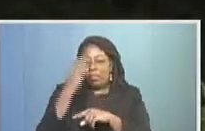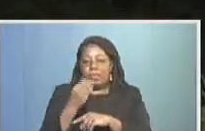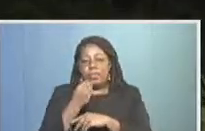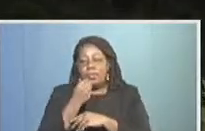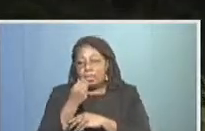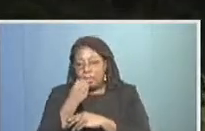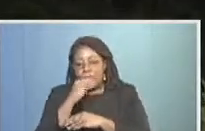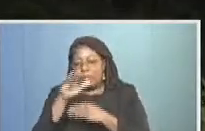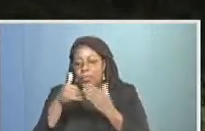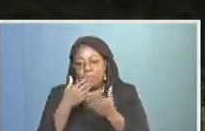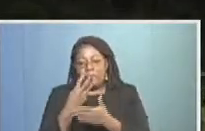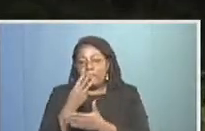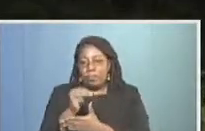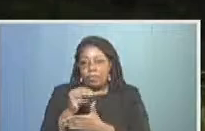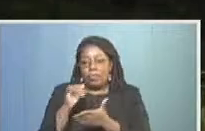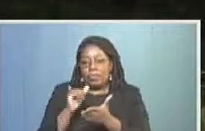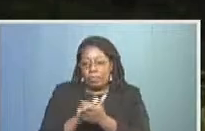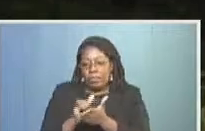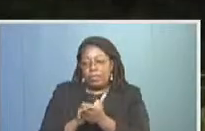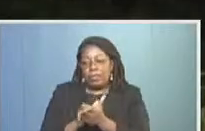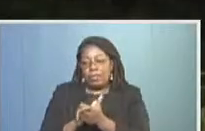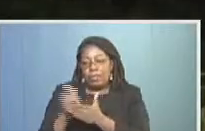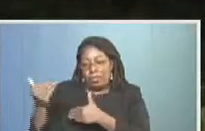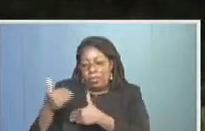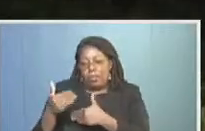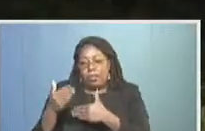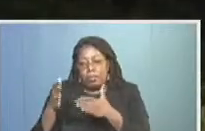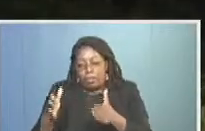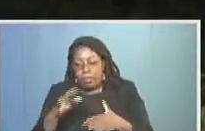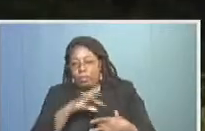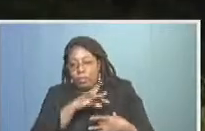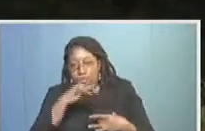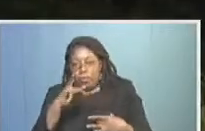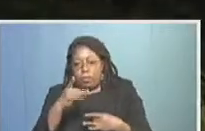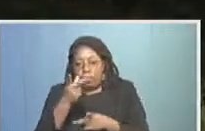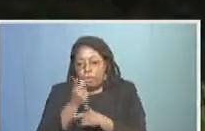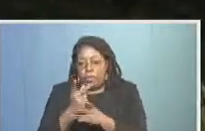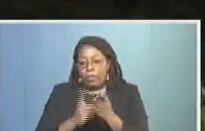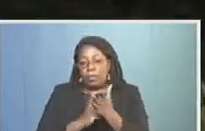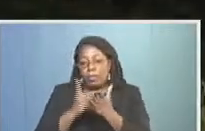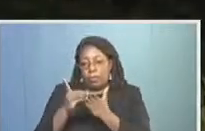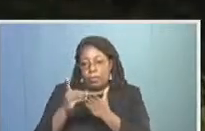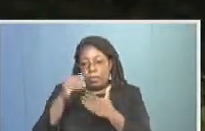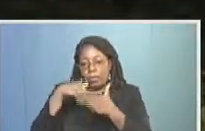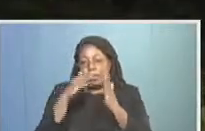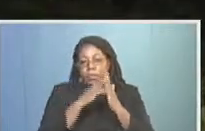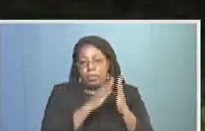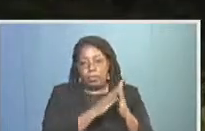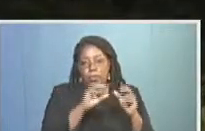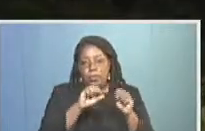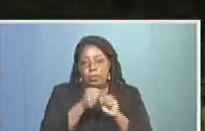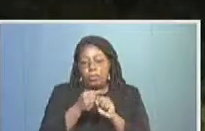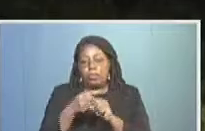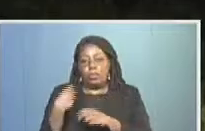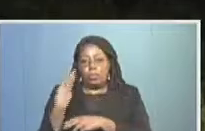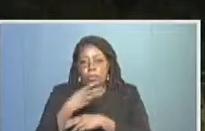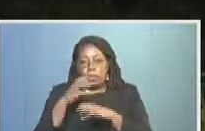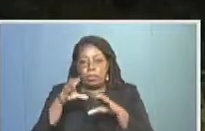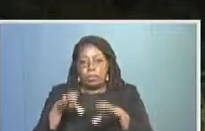So it's that kind of a neighborly spirit we want to keep developed in our communities so that we could